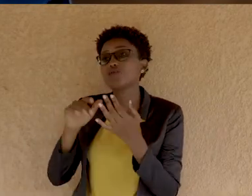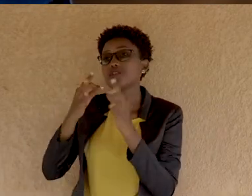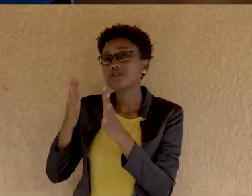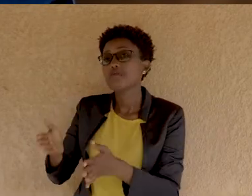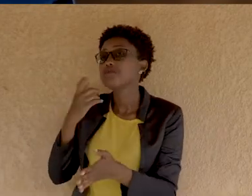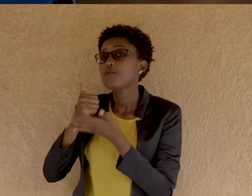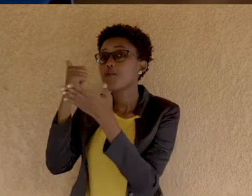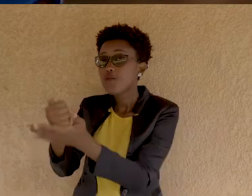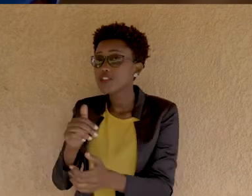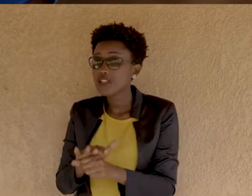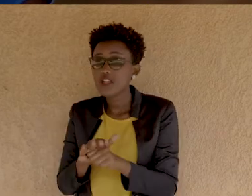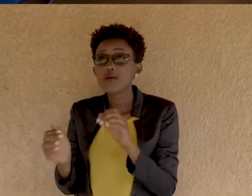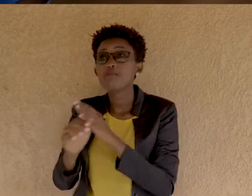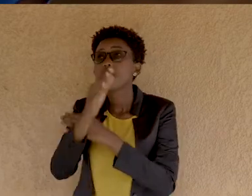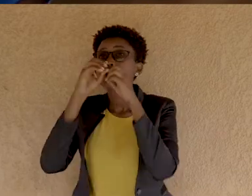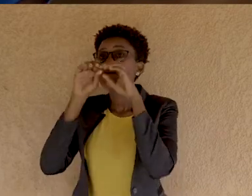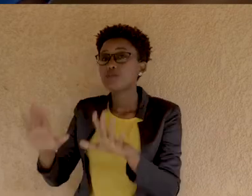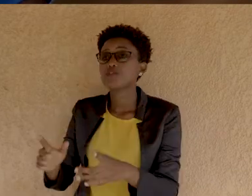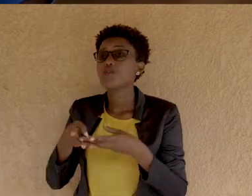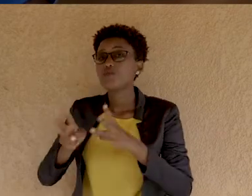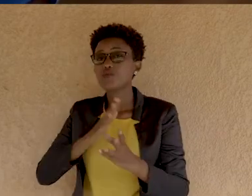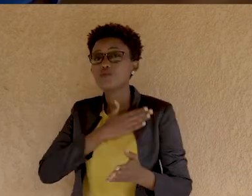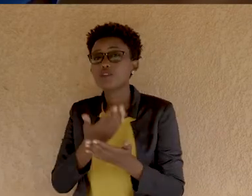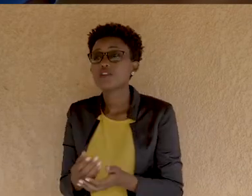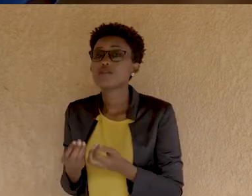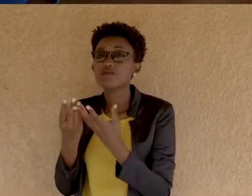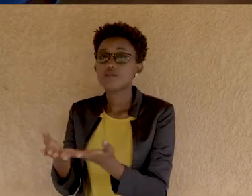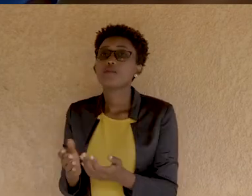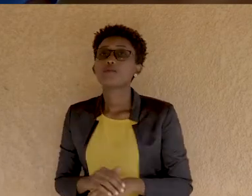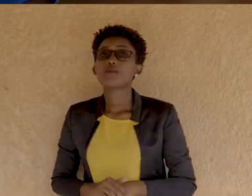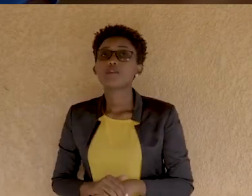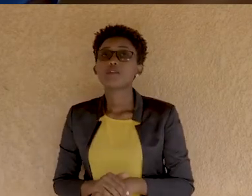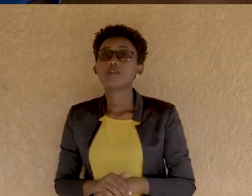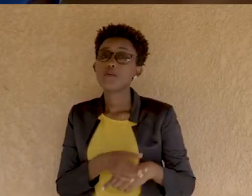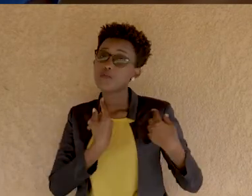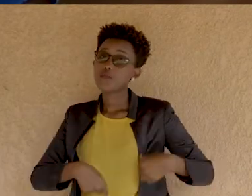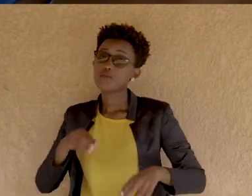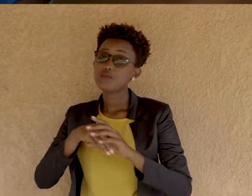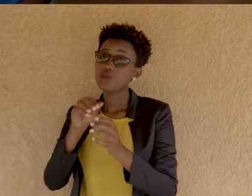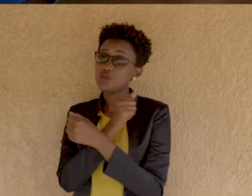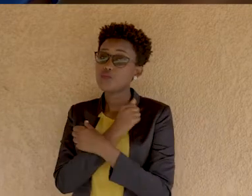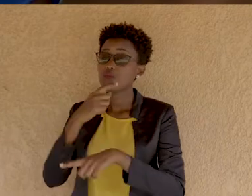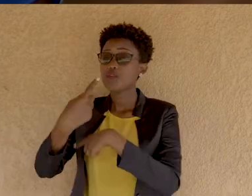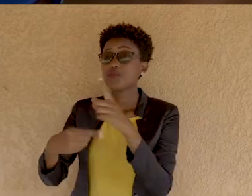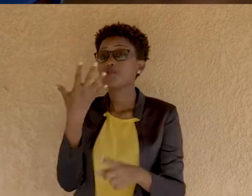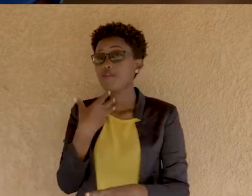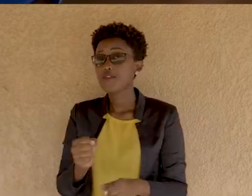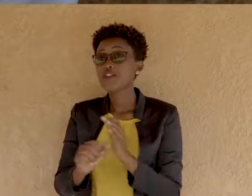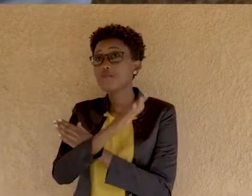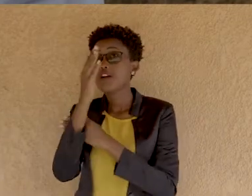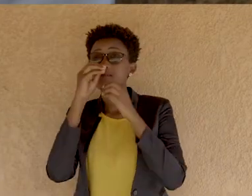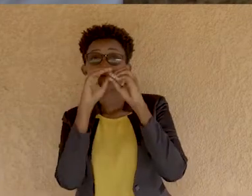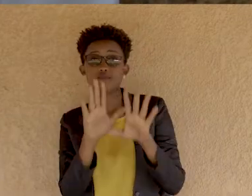the Lord in heaven bless you and reward you for your giving heart. uwo mutima w'urukundo muzawuhorane kandi Imana izabibahembera.